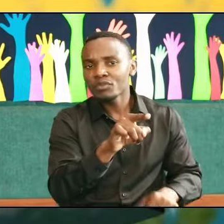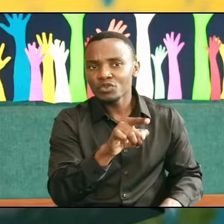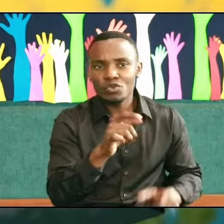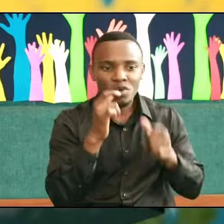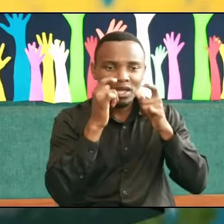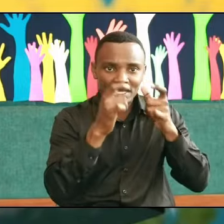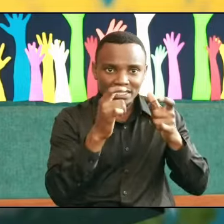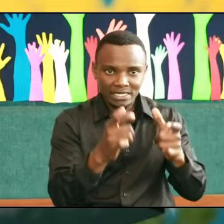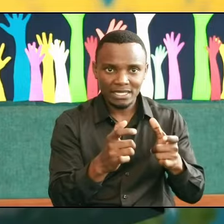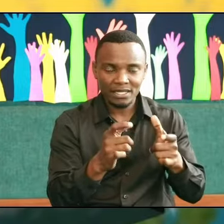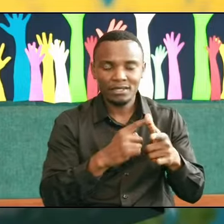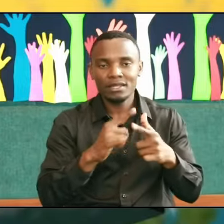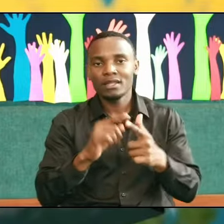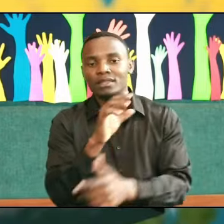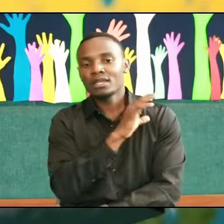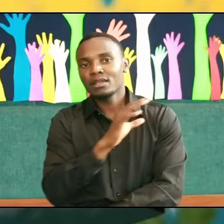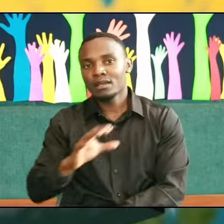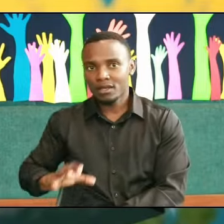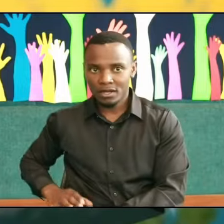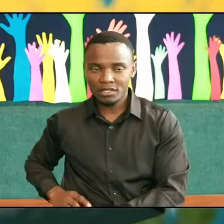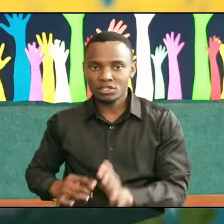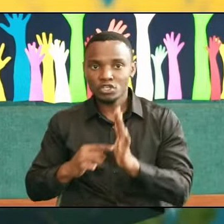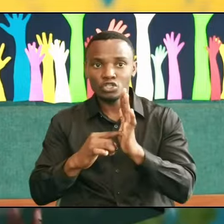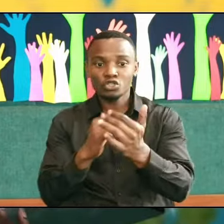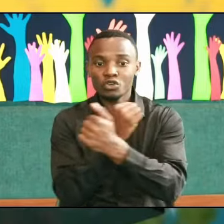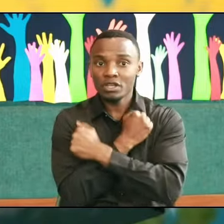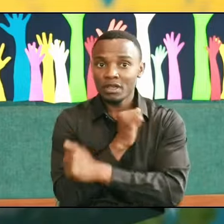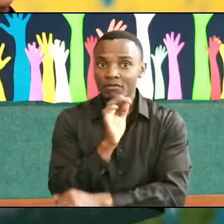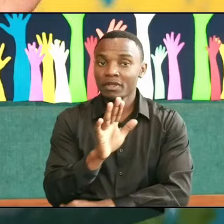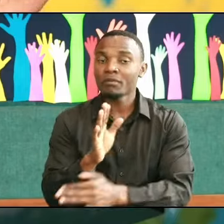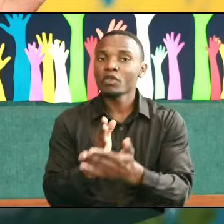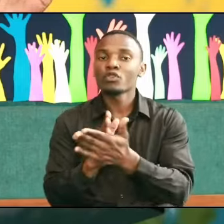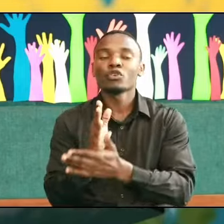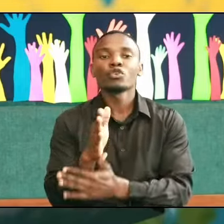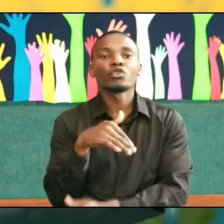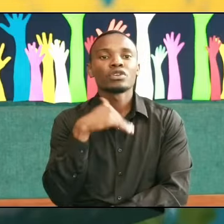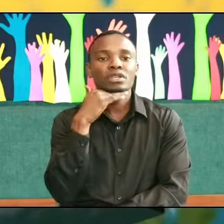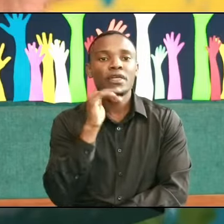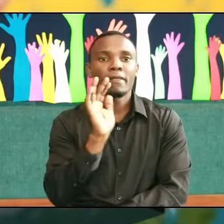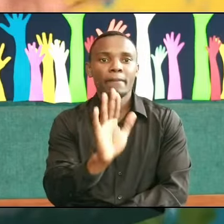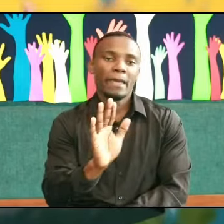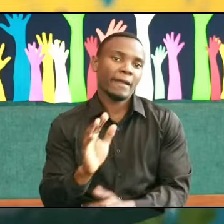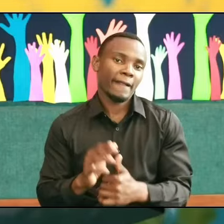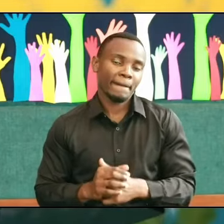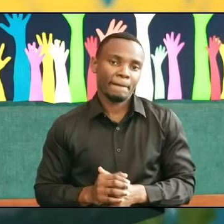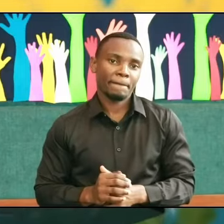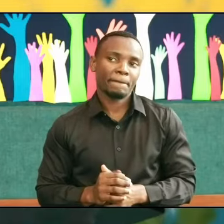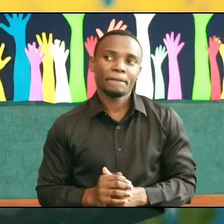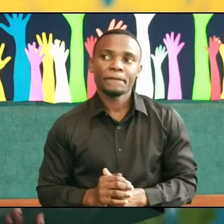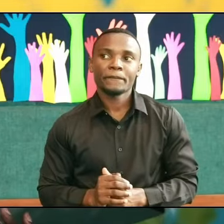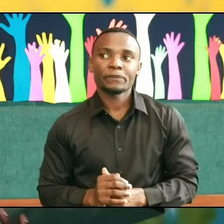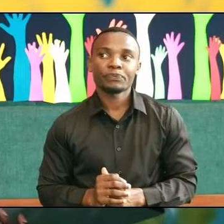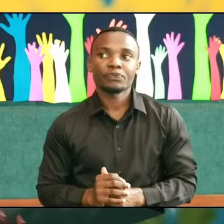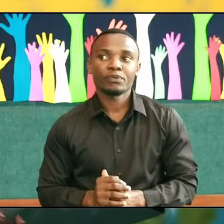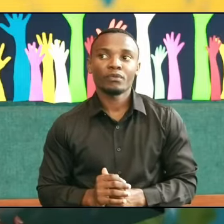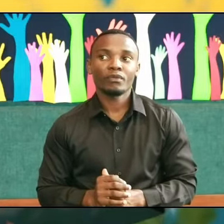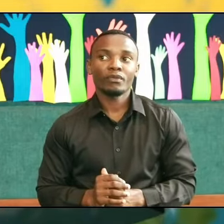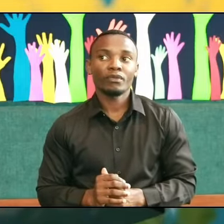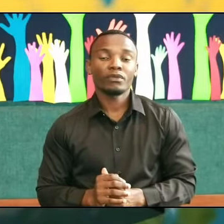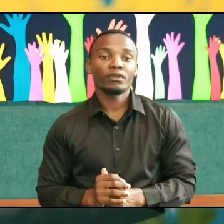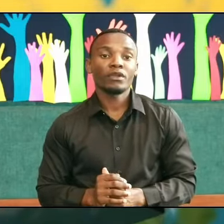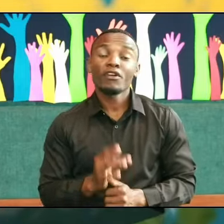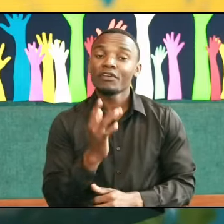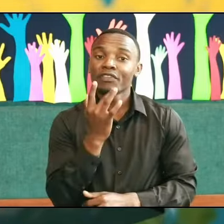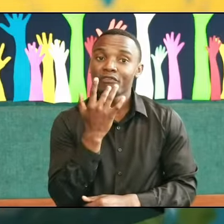for us. He demonstrated his love in this, that while we were sinners, Christ did what? Died for us. You know, this favor